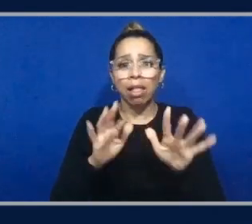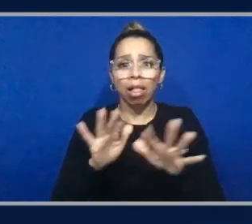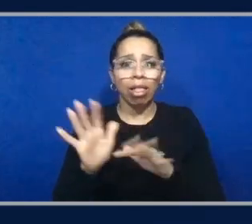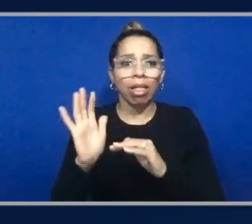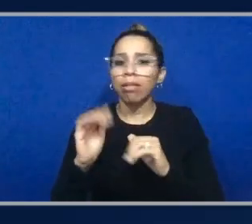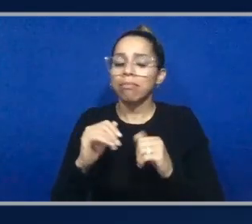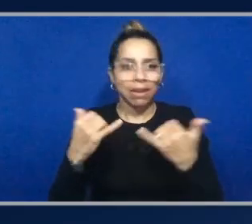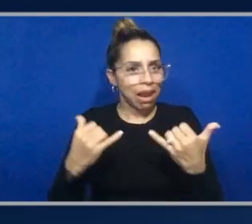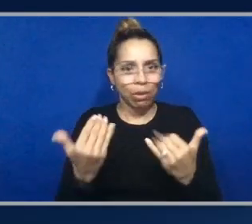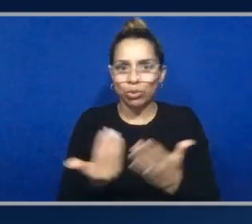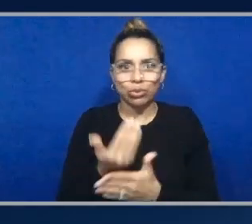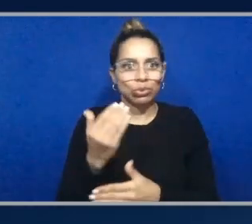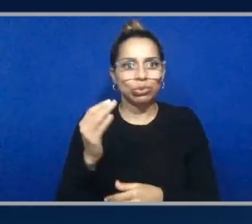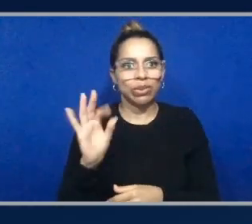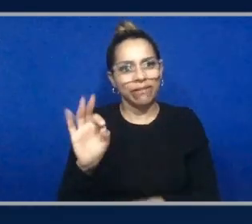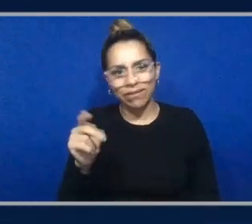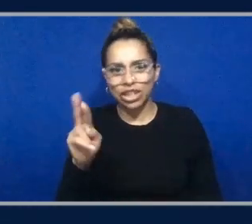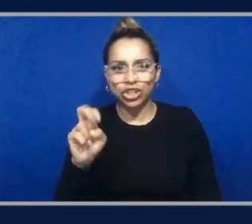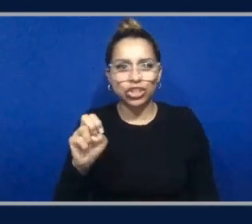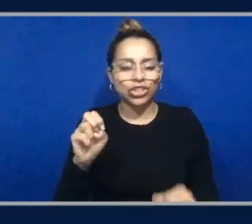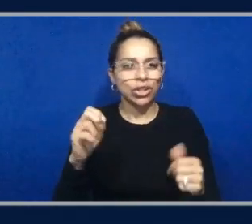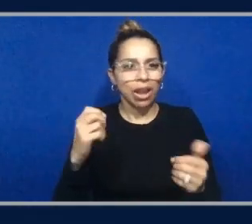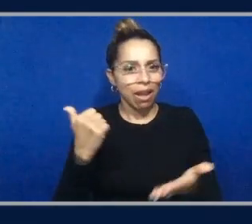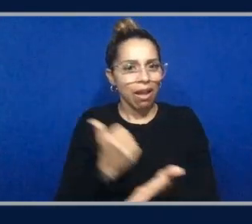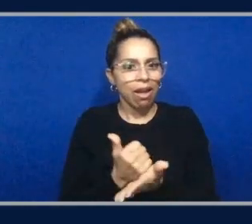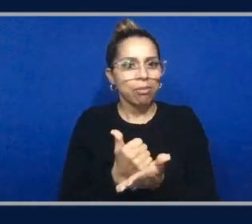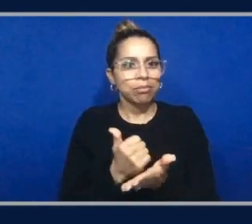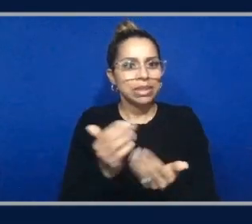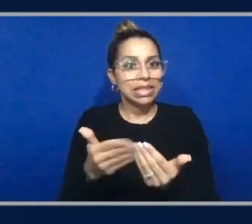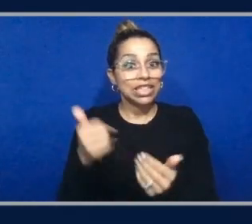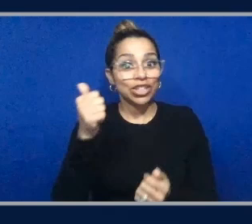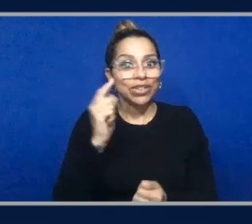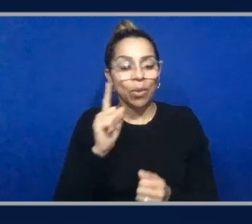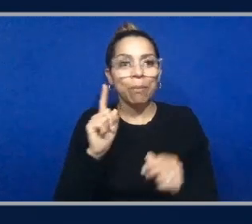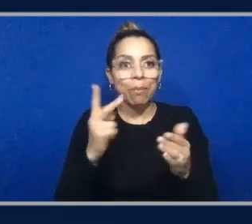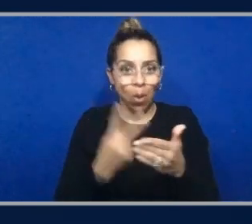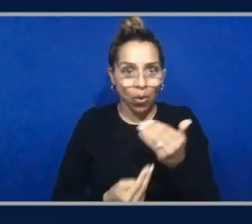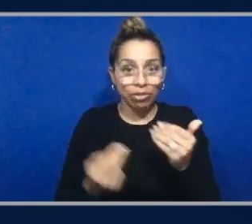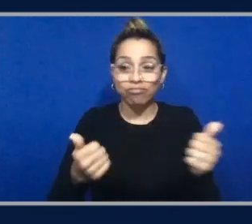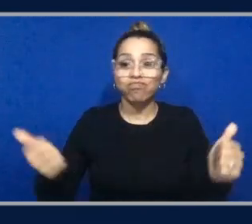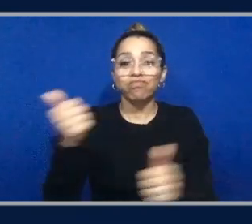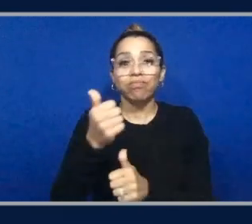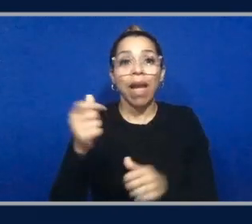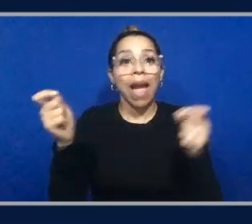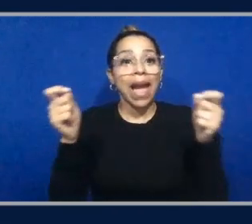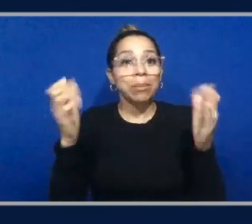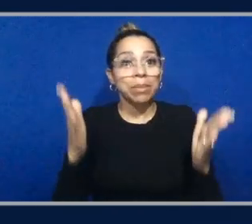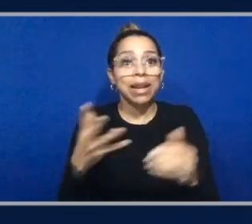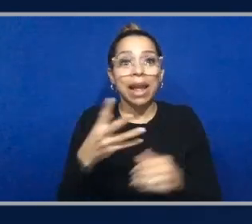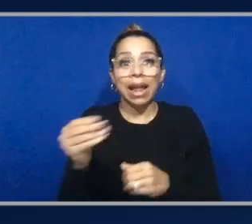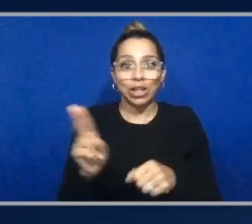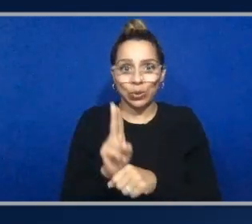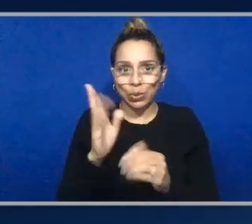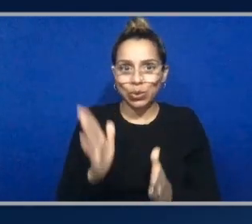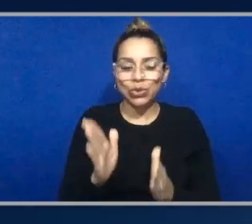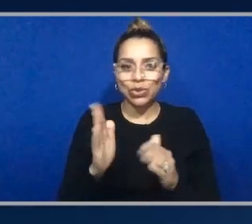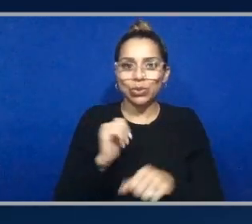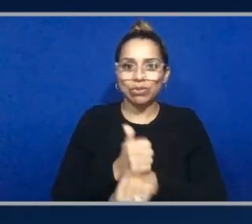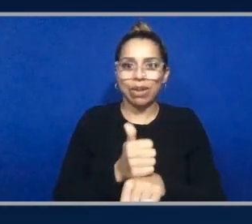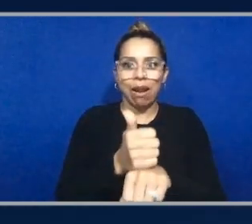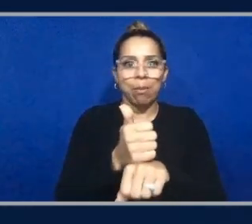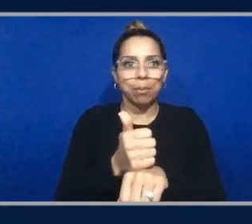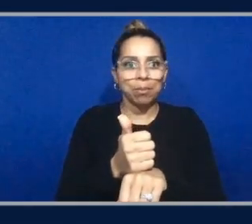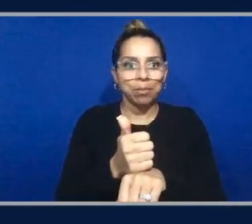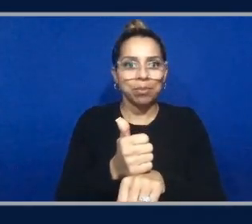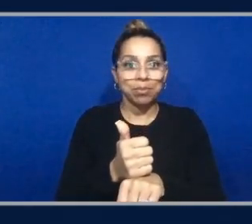even a step further to make it easier for both admins to set it up and the users, right? Yep, and we really like to say